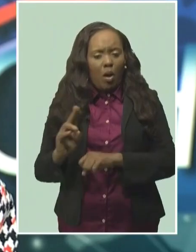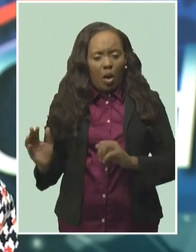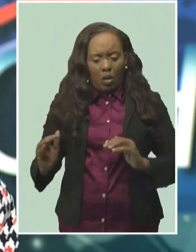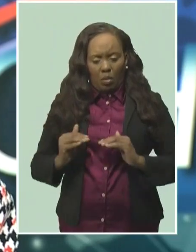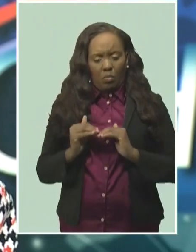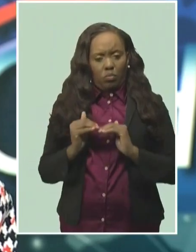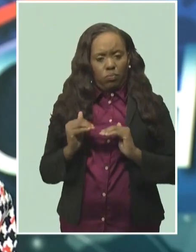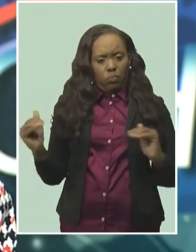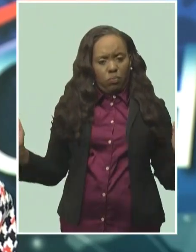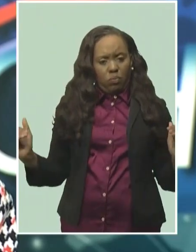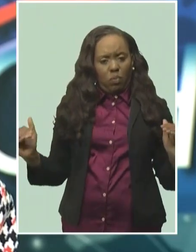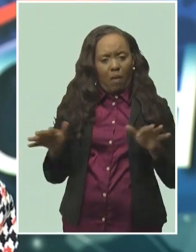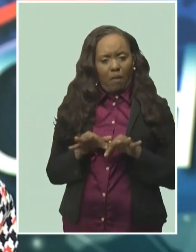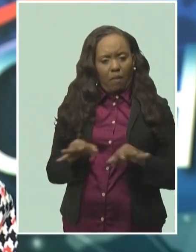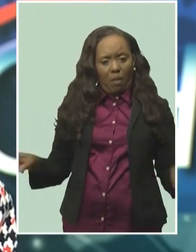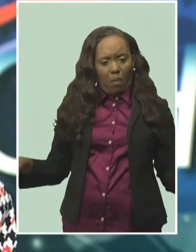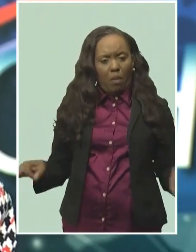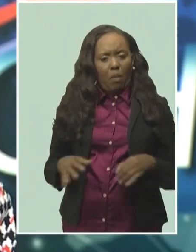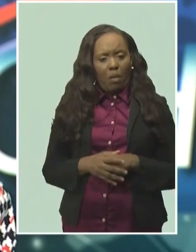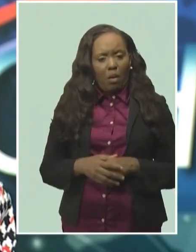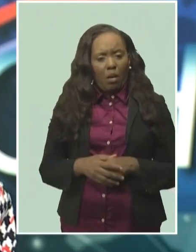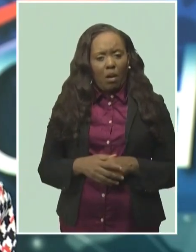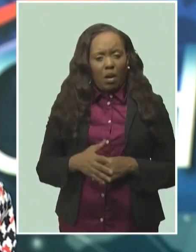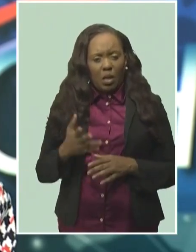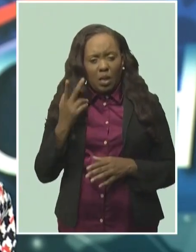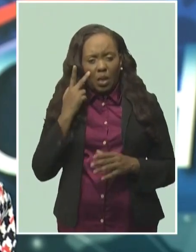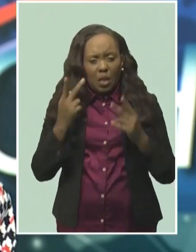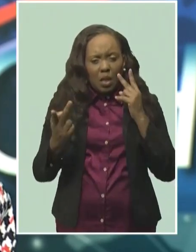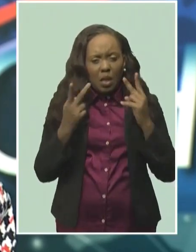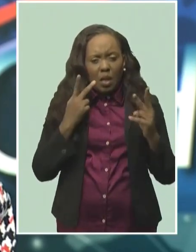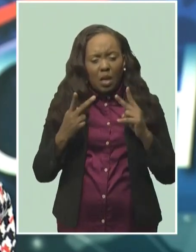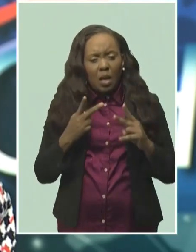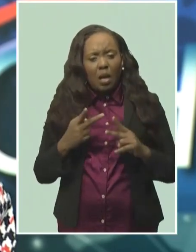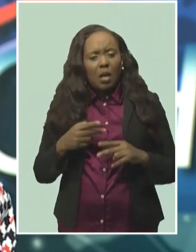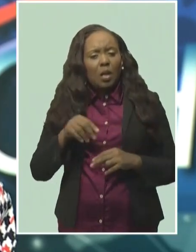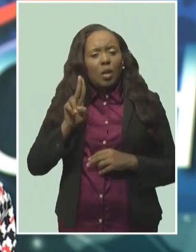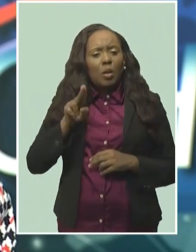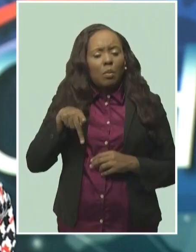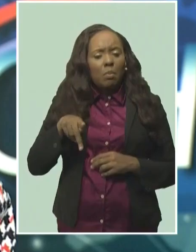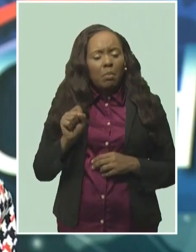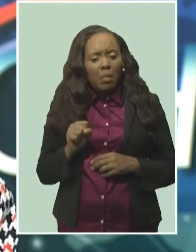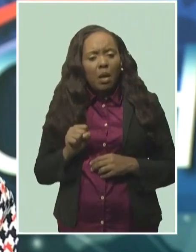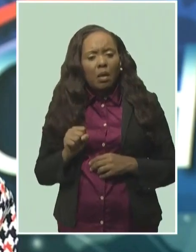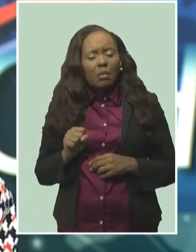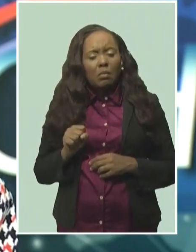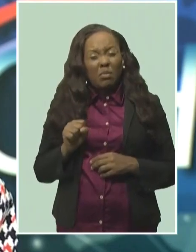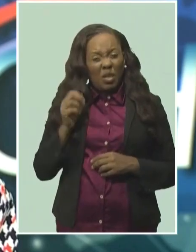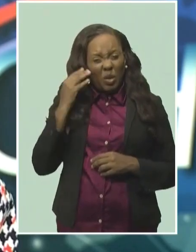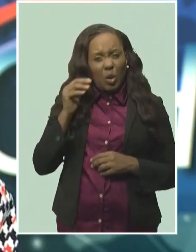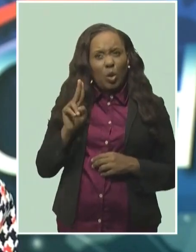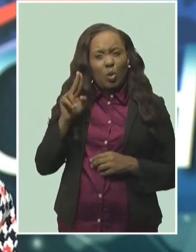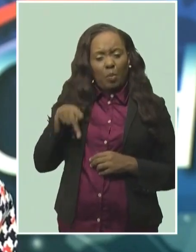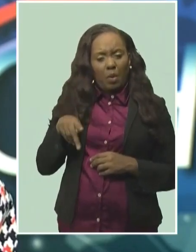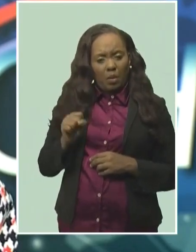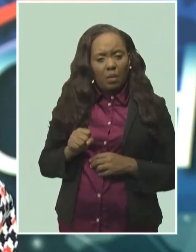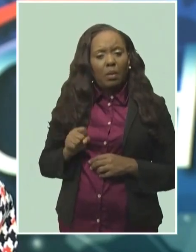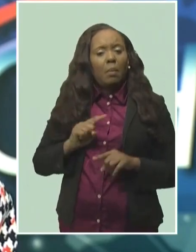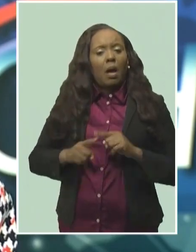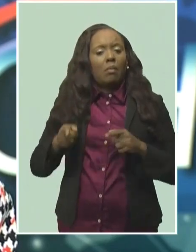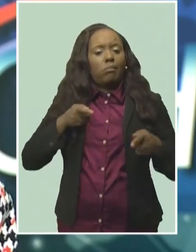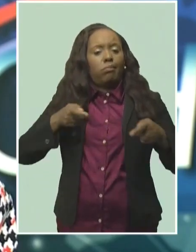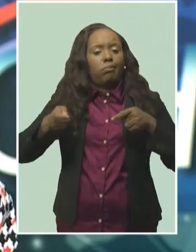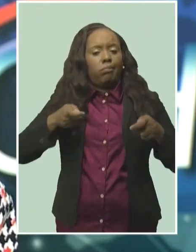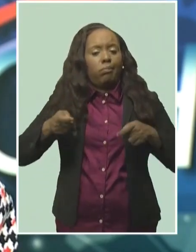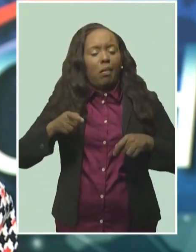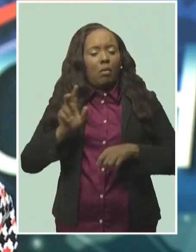floor of the facility and involved a sparking uninterrupted power supply, or UPS. Fire officials were able to contain the